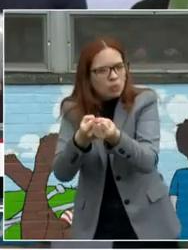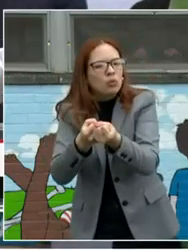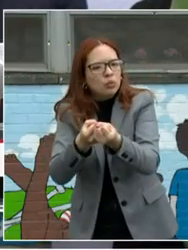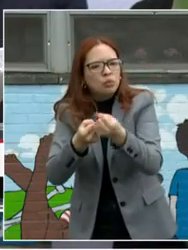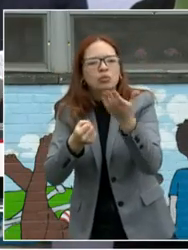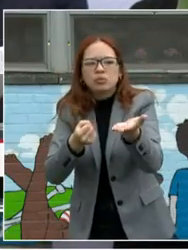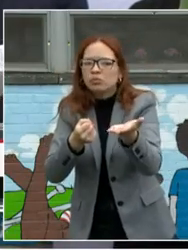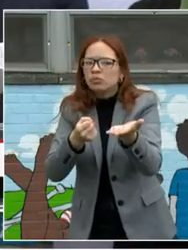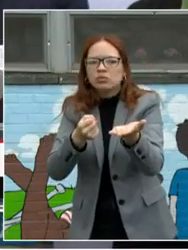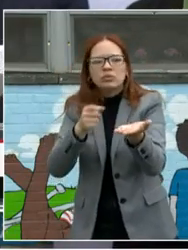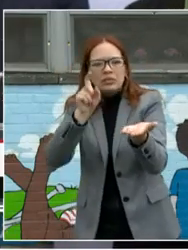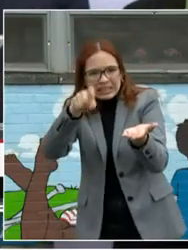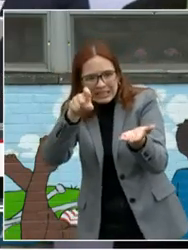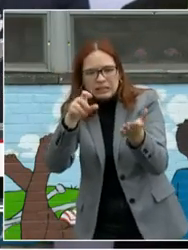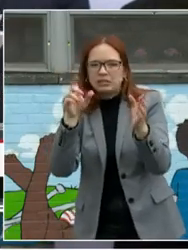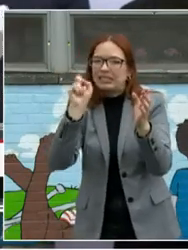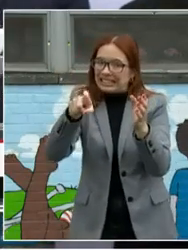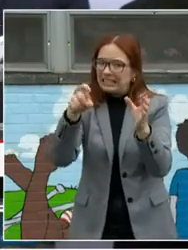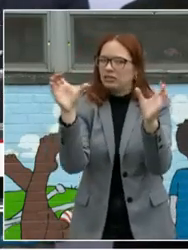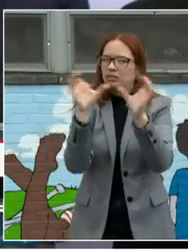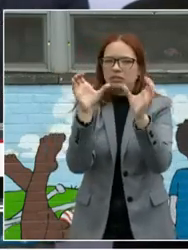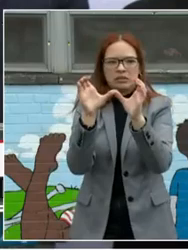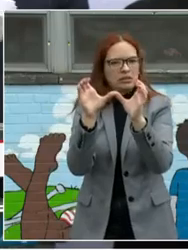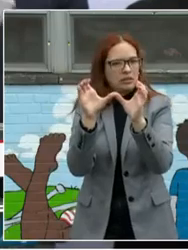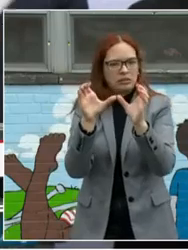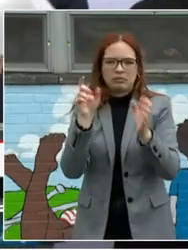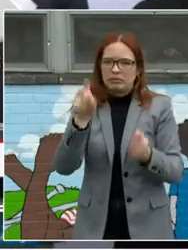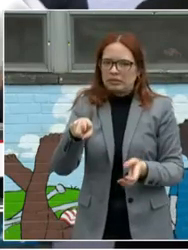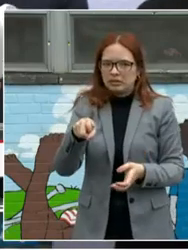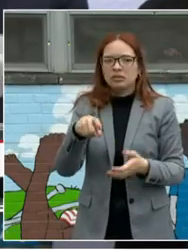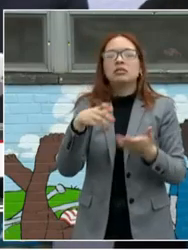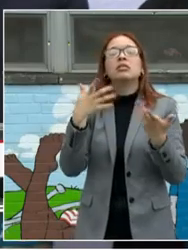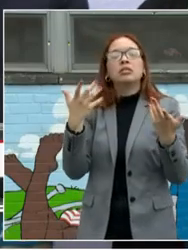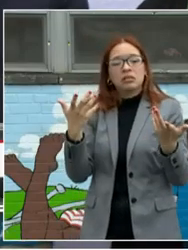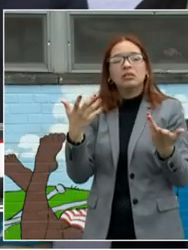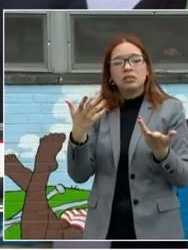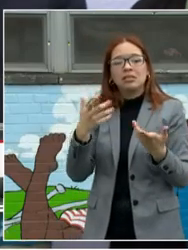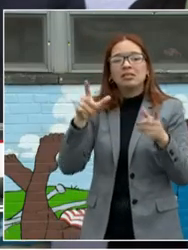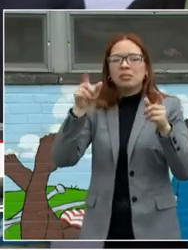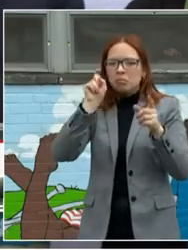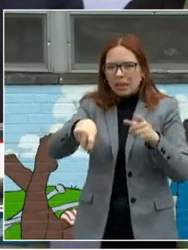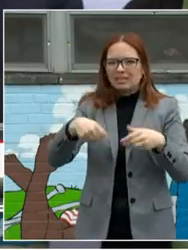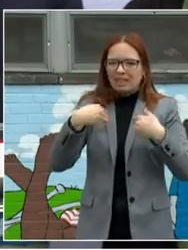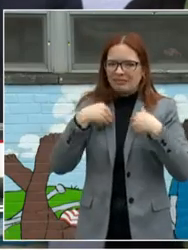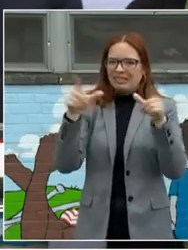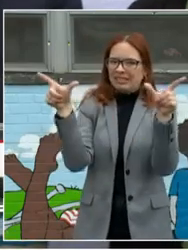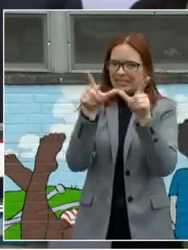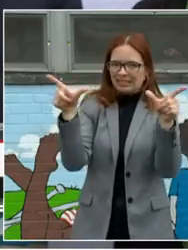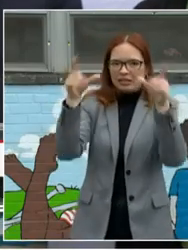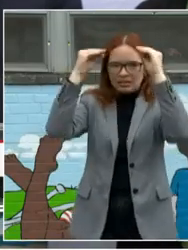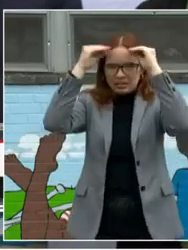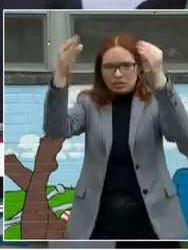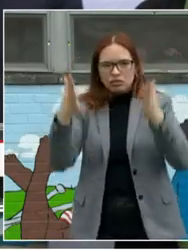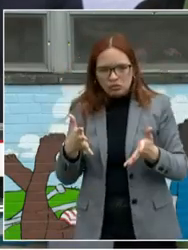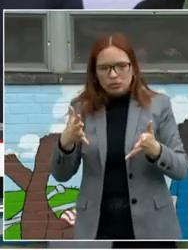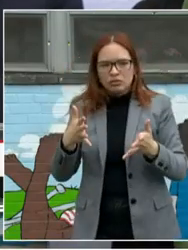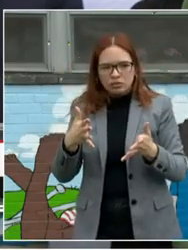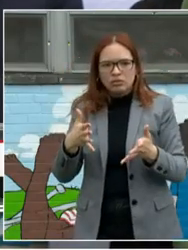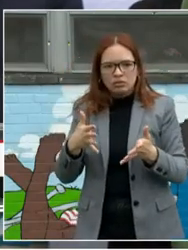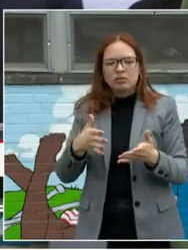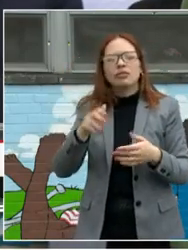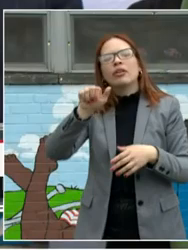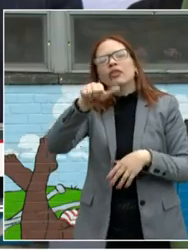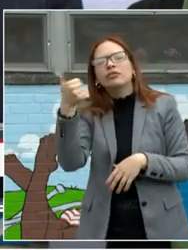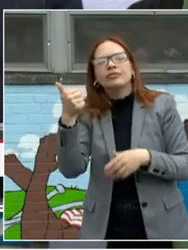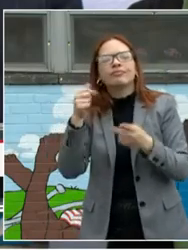They understand why it's necessary. We want to make sure we have licensed individuals in front of our students. And then we've also heard we want more